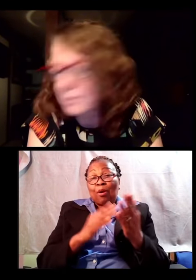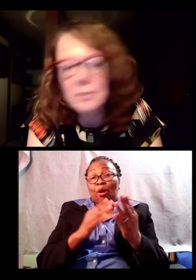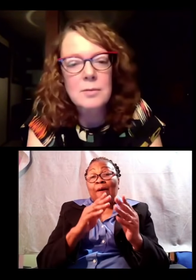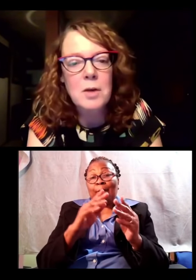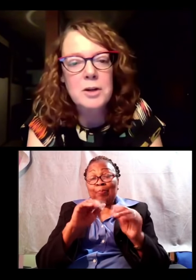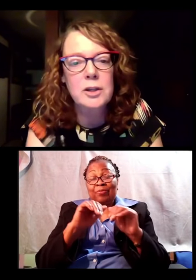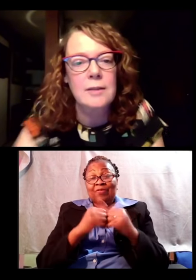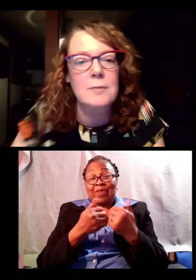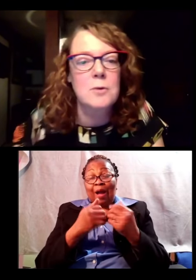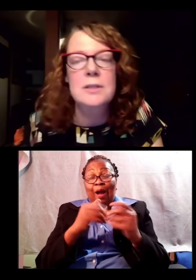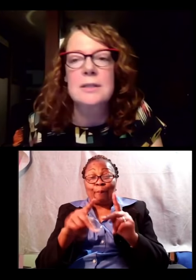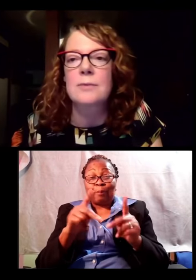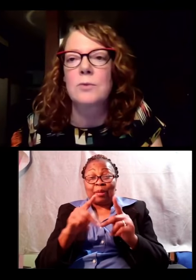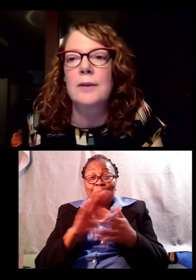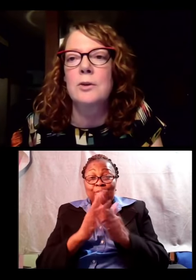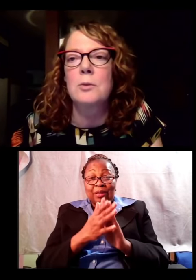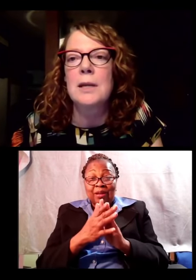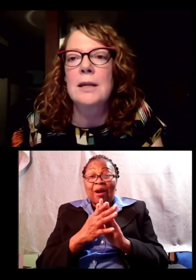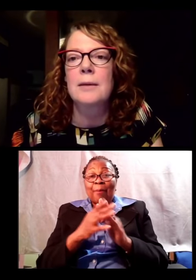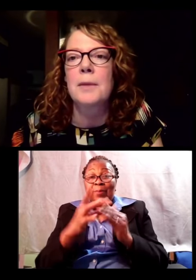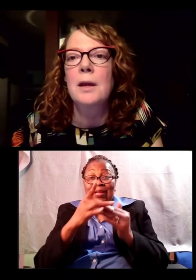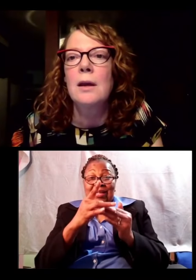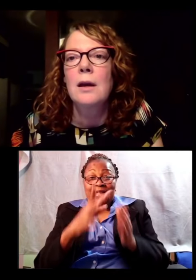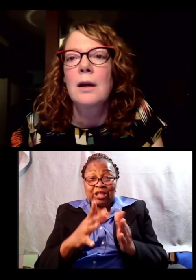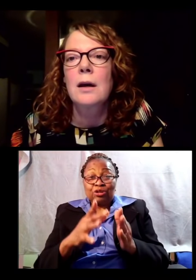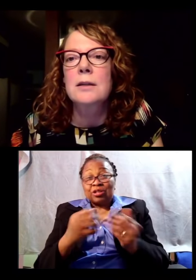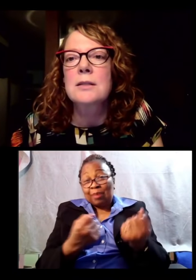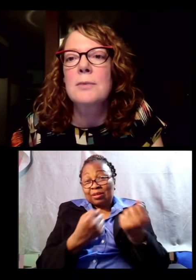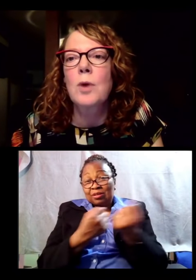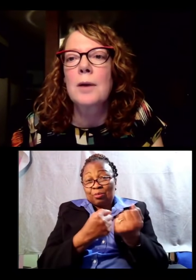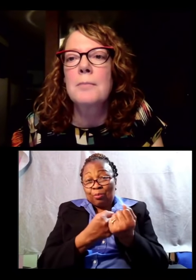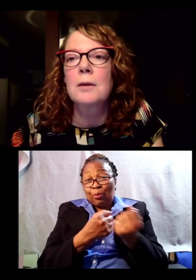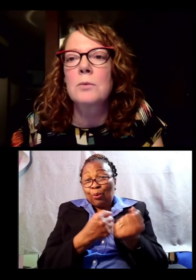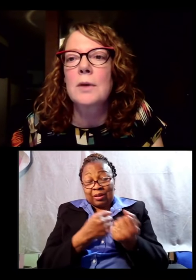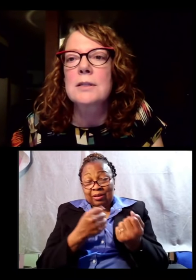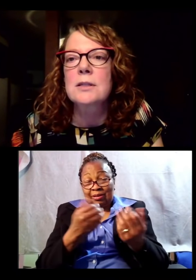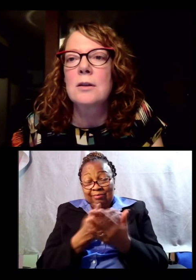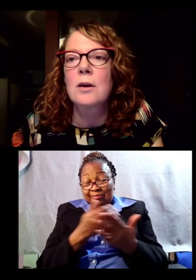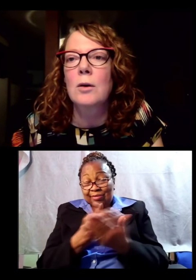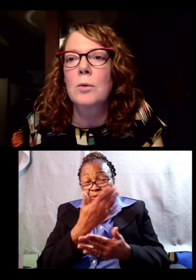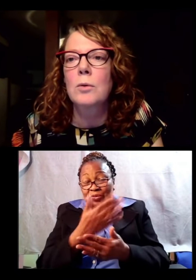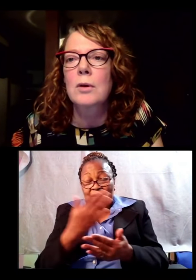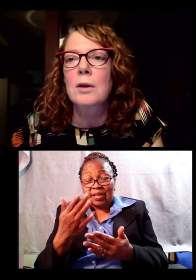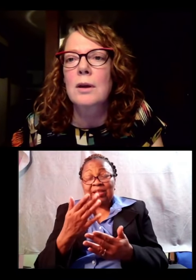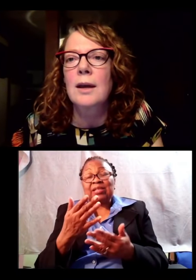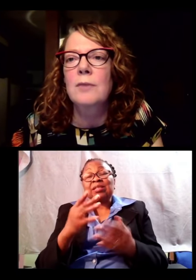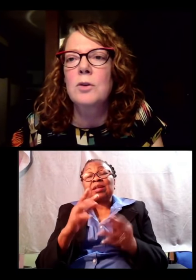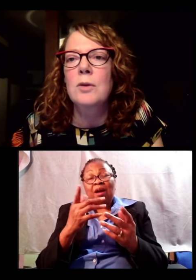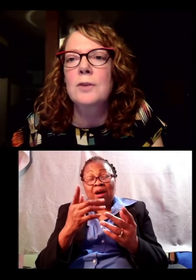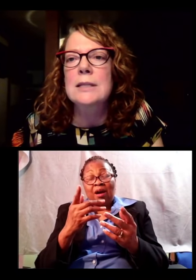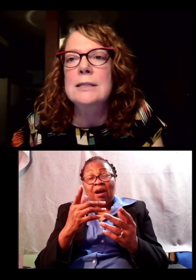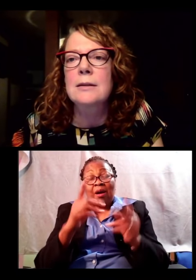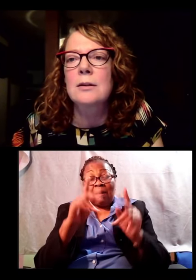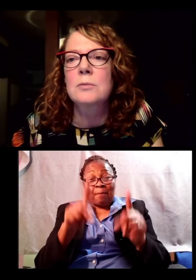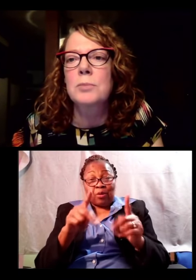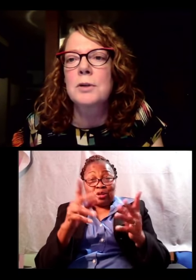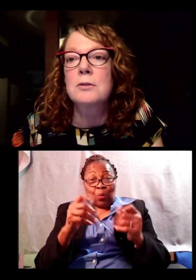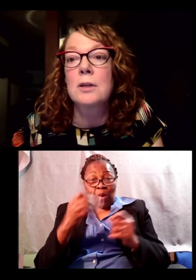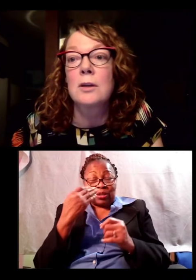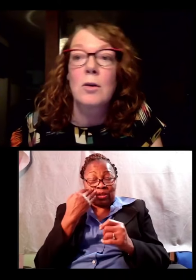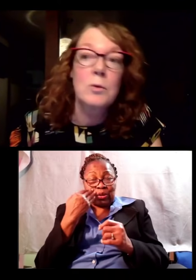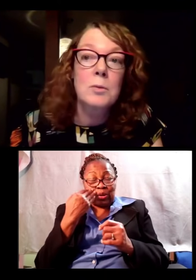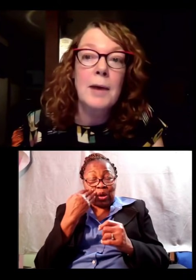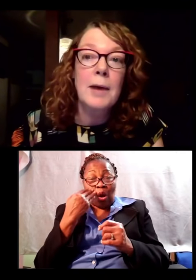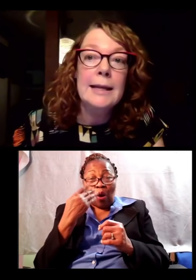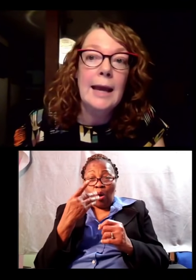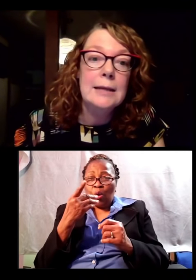know, marshaling the forces of whatever new medium. Tim Martin wants to know, have you ever considered